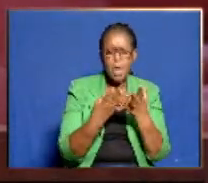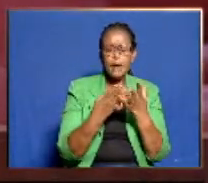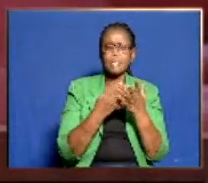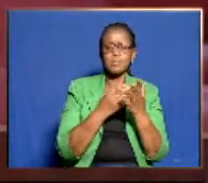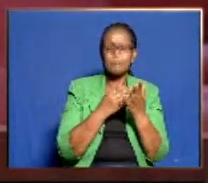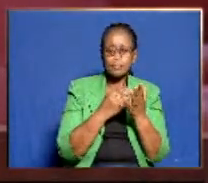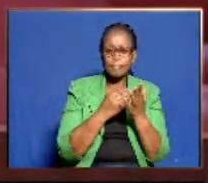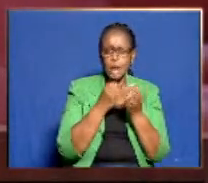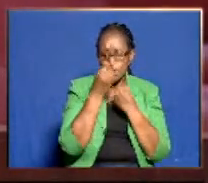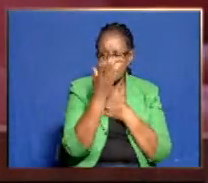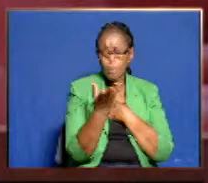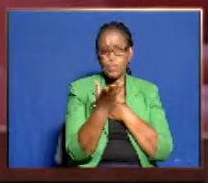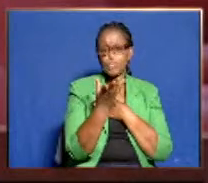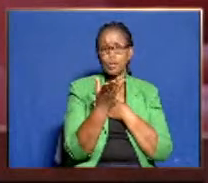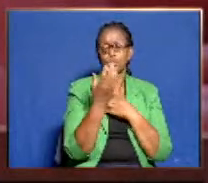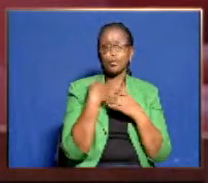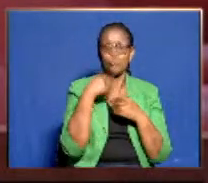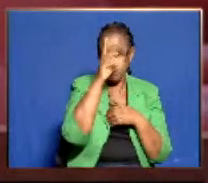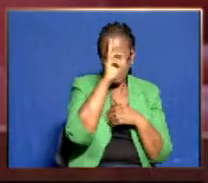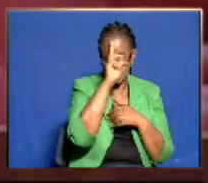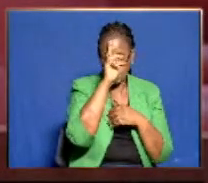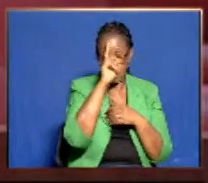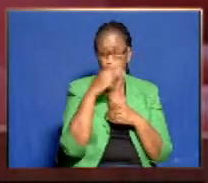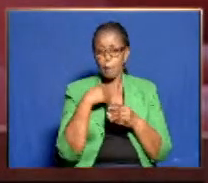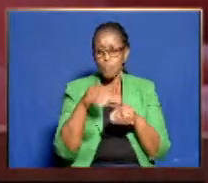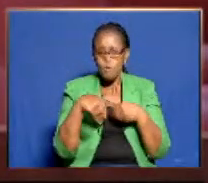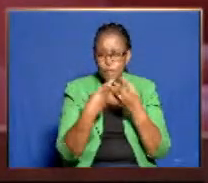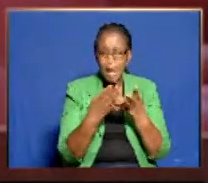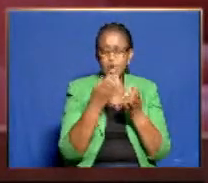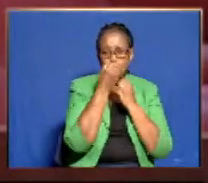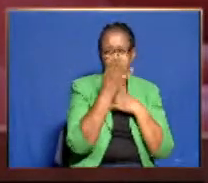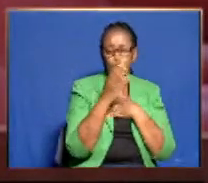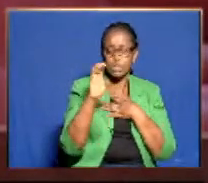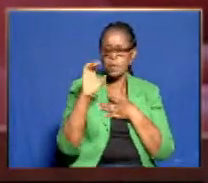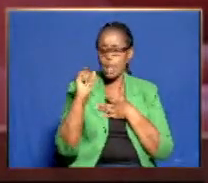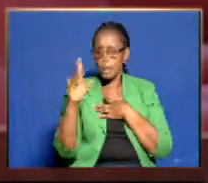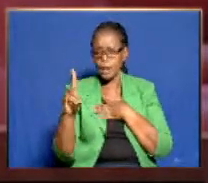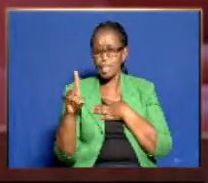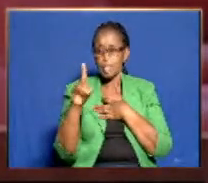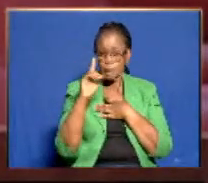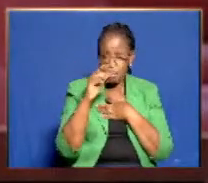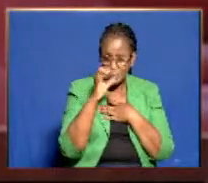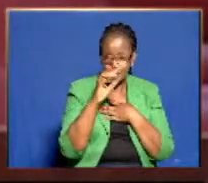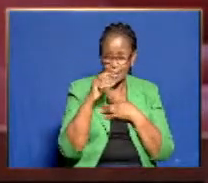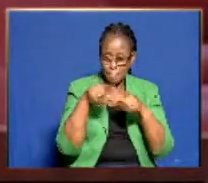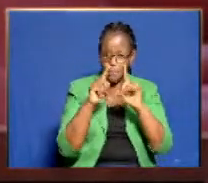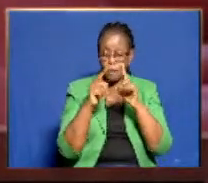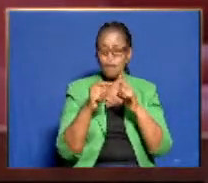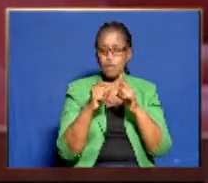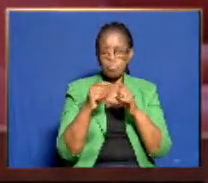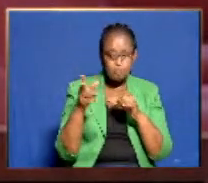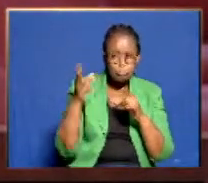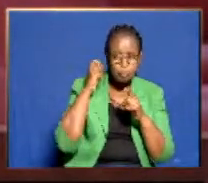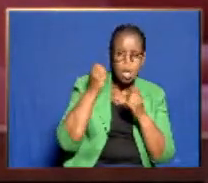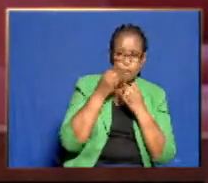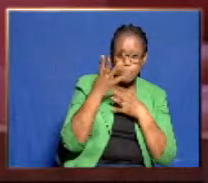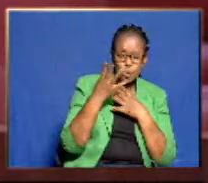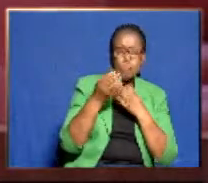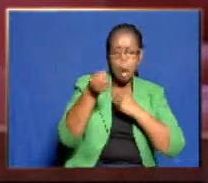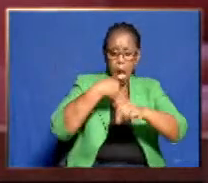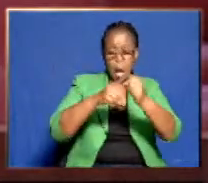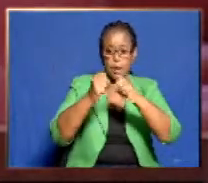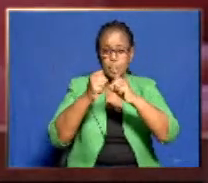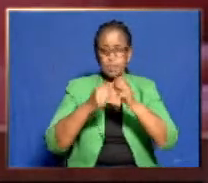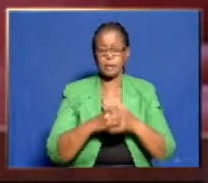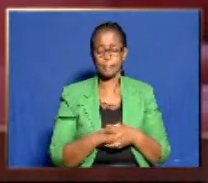people who feed information to the police, to CID, so that they are able to act on the information they have been given. And you see,